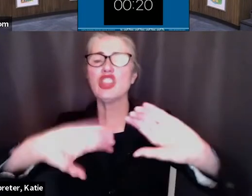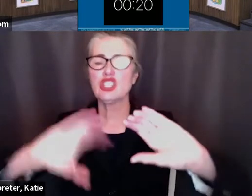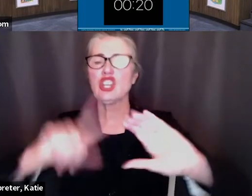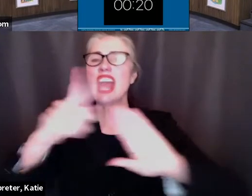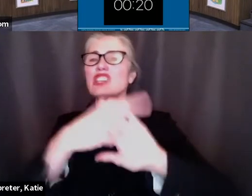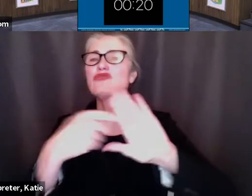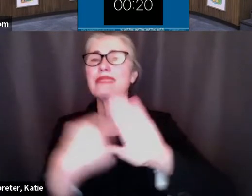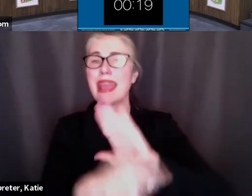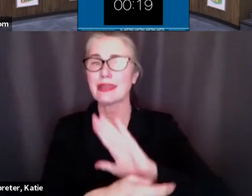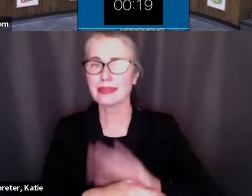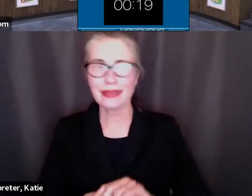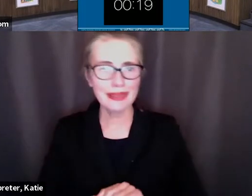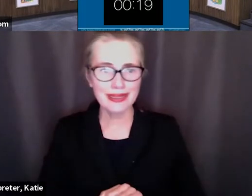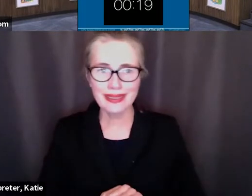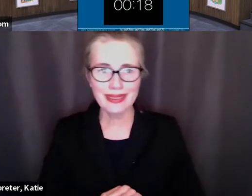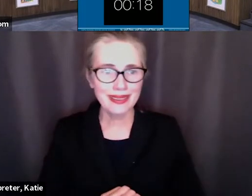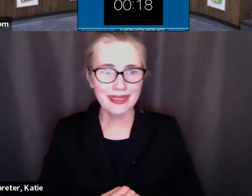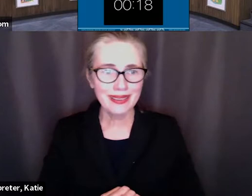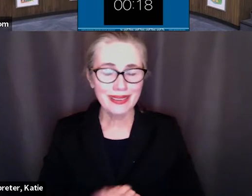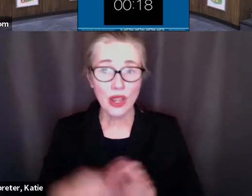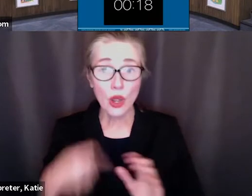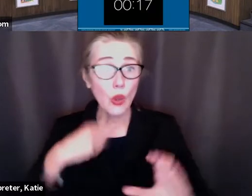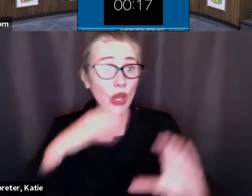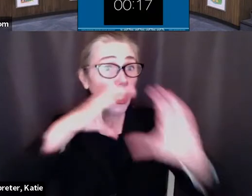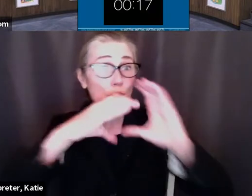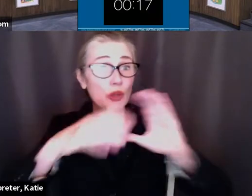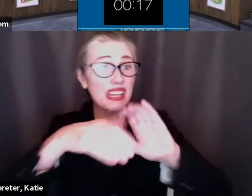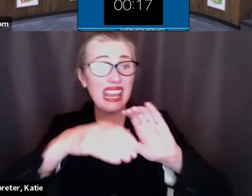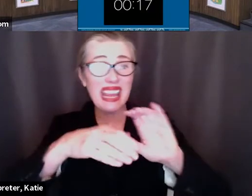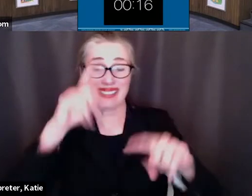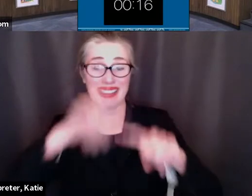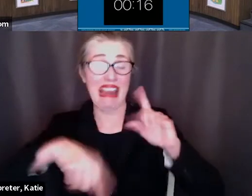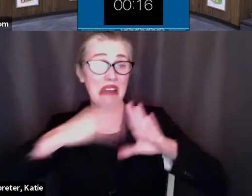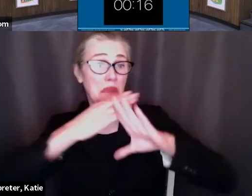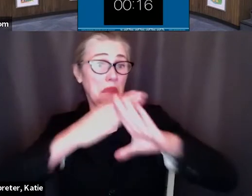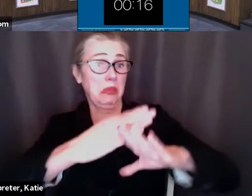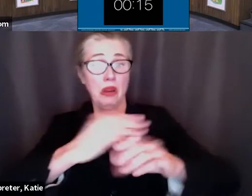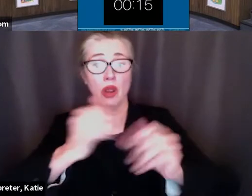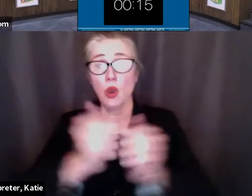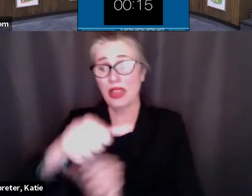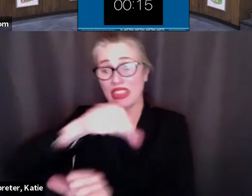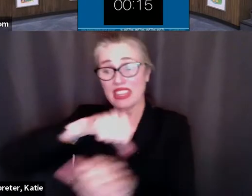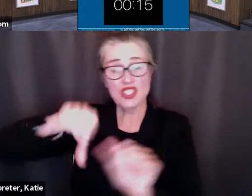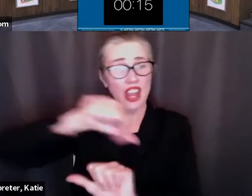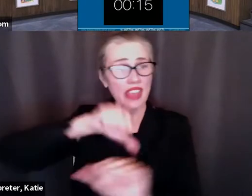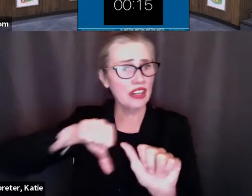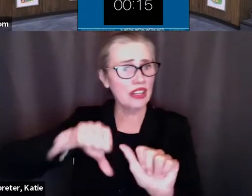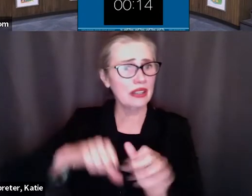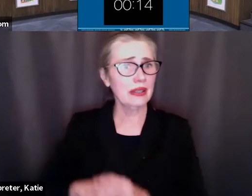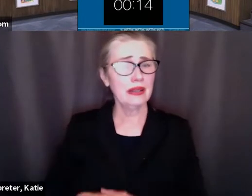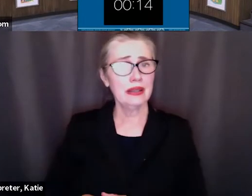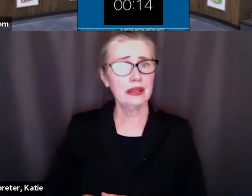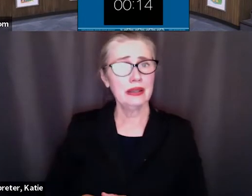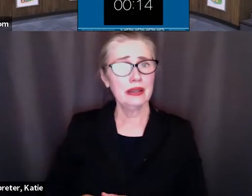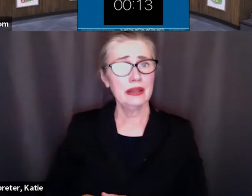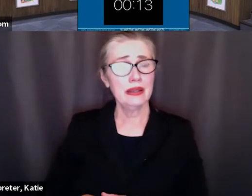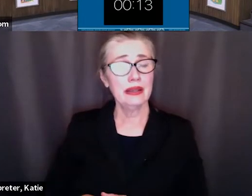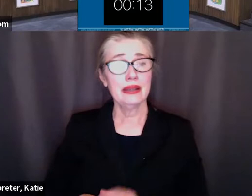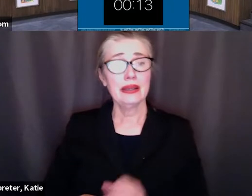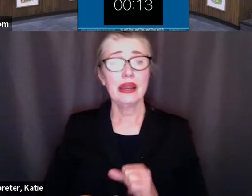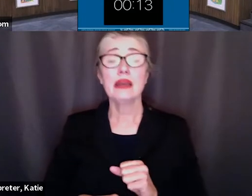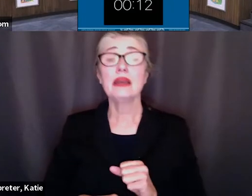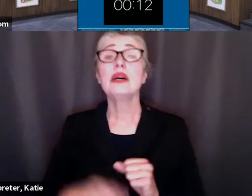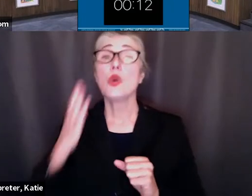cannot communicate with each other now we know natural immunities is very